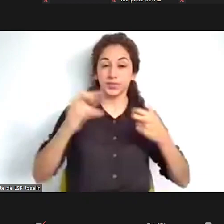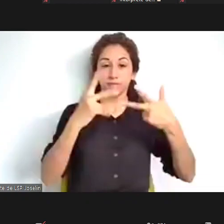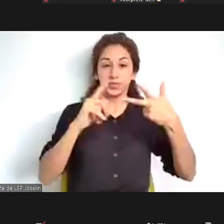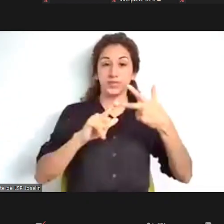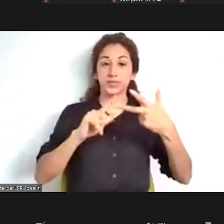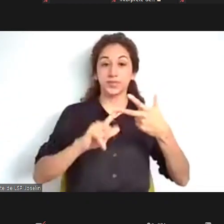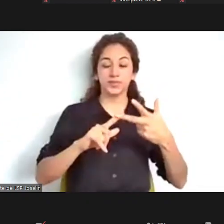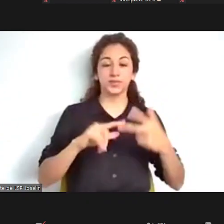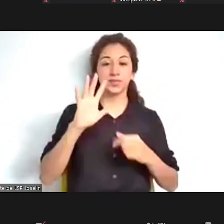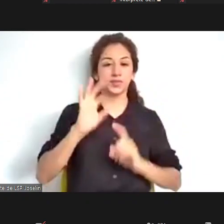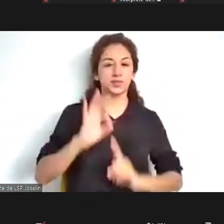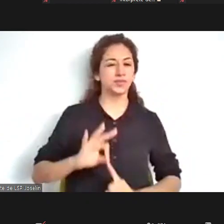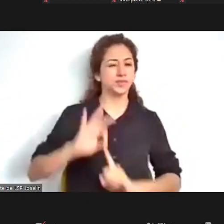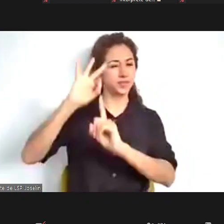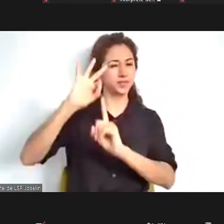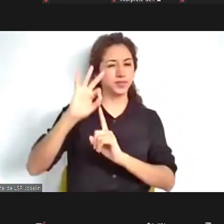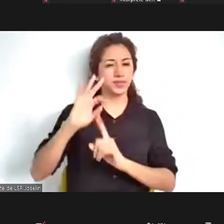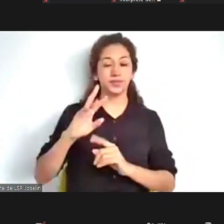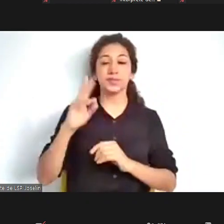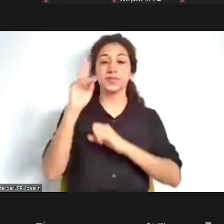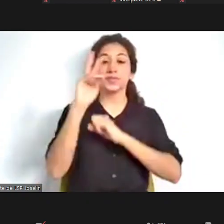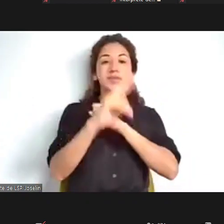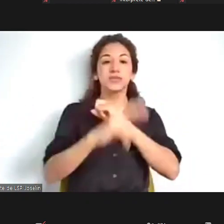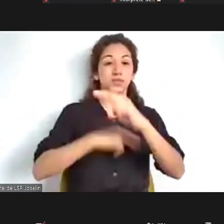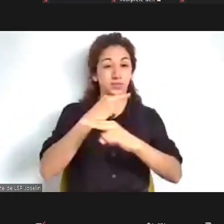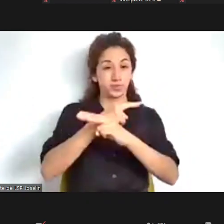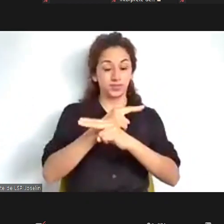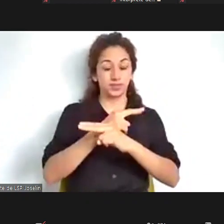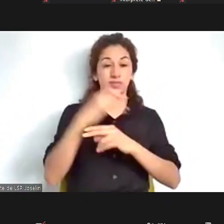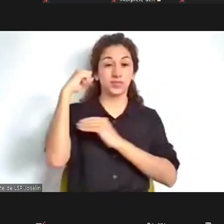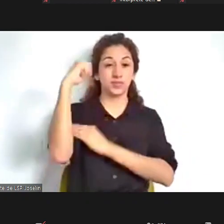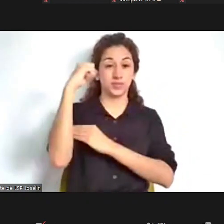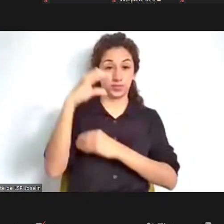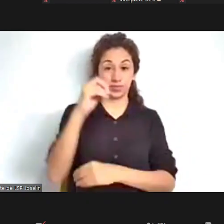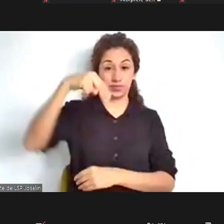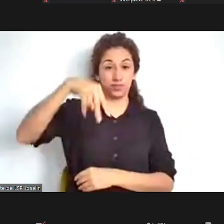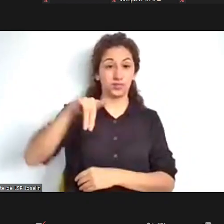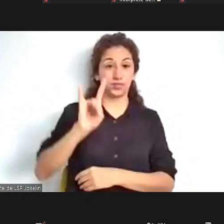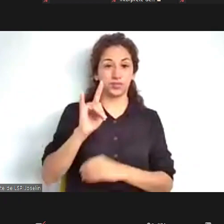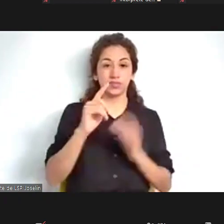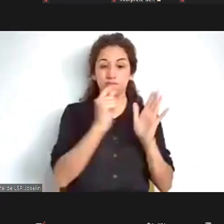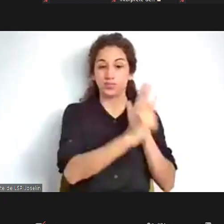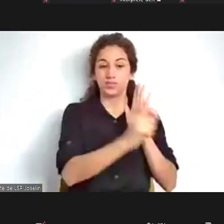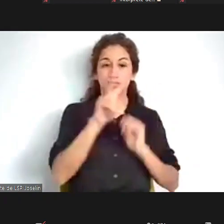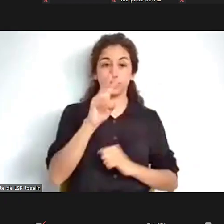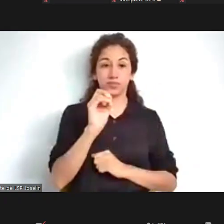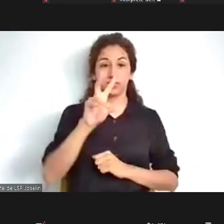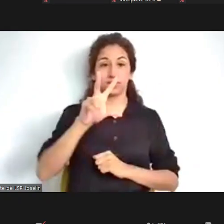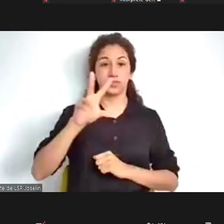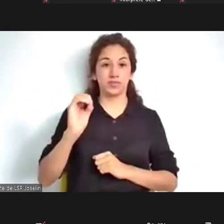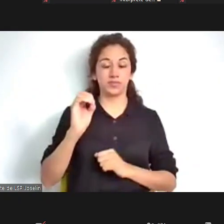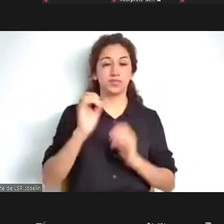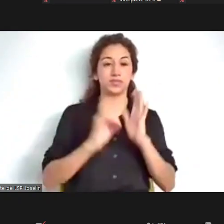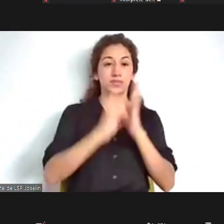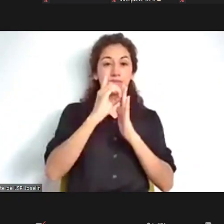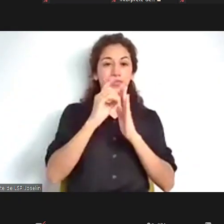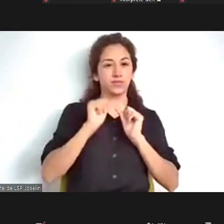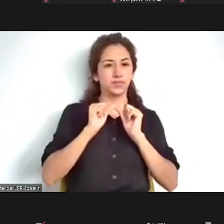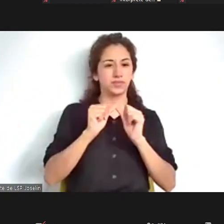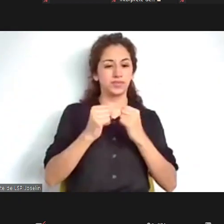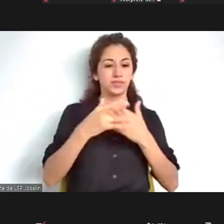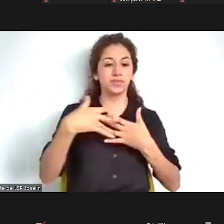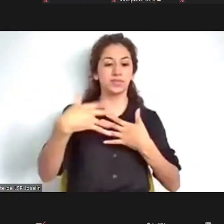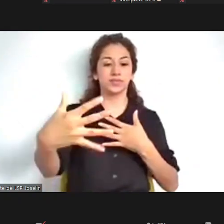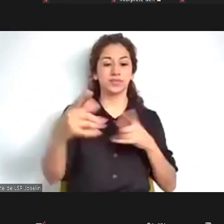society and the uh deed representative and also the agenda 2030 for sustainable